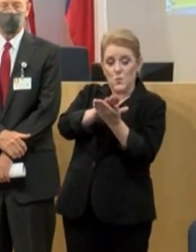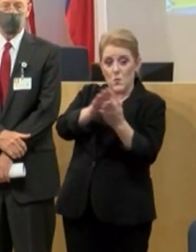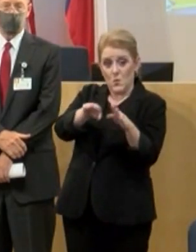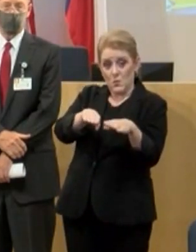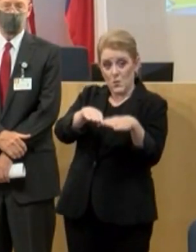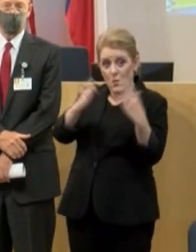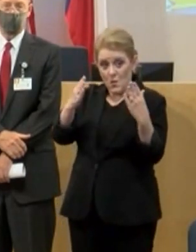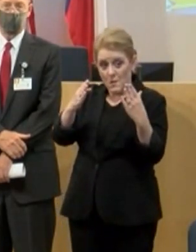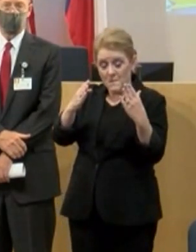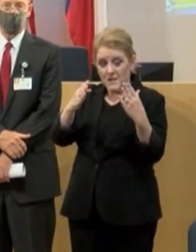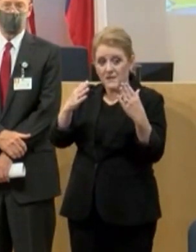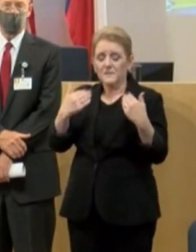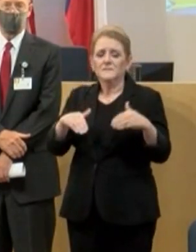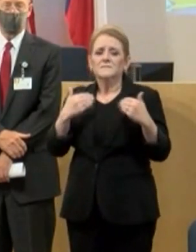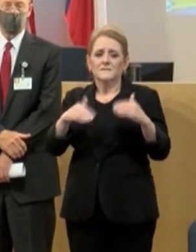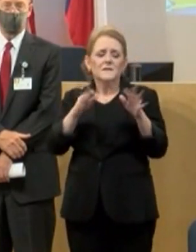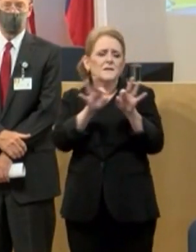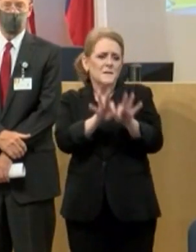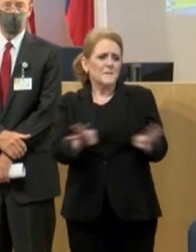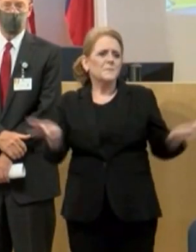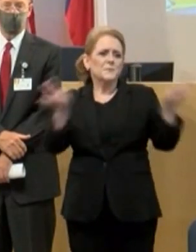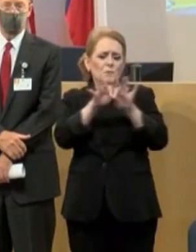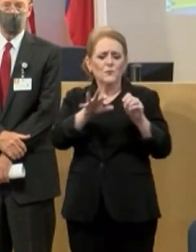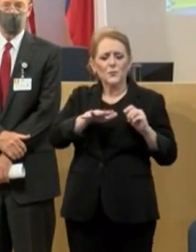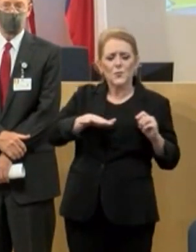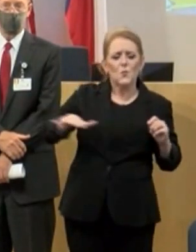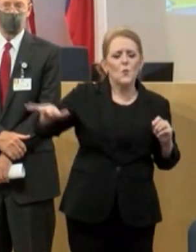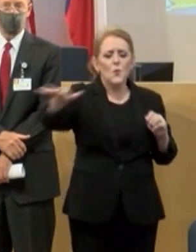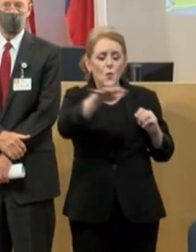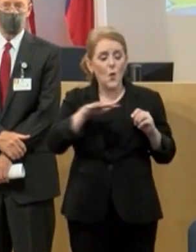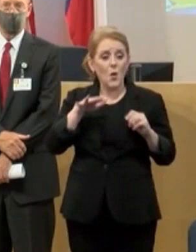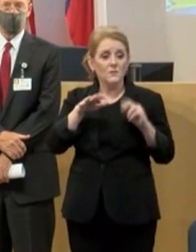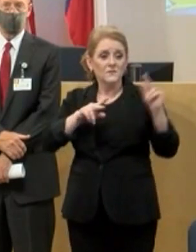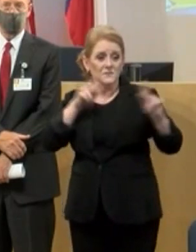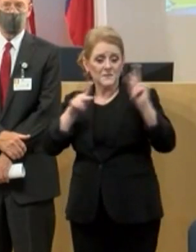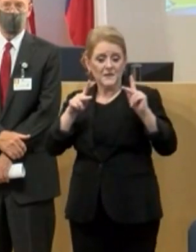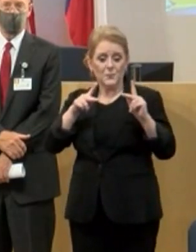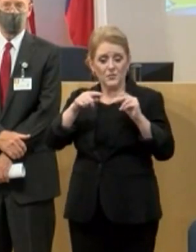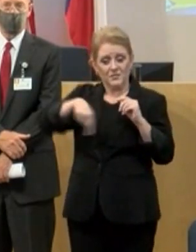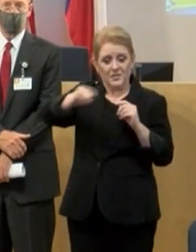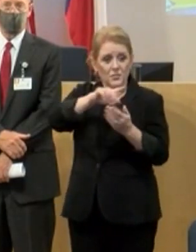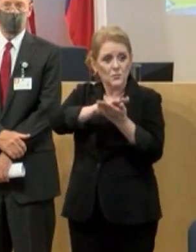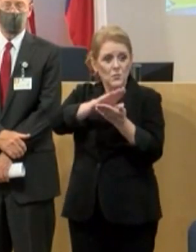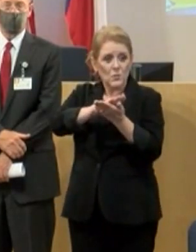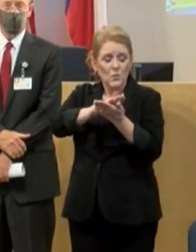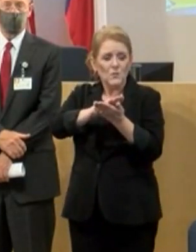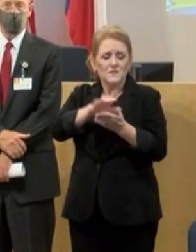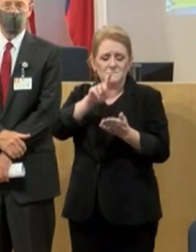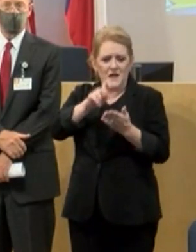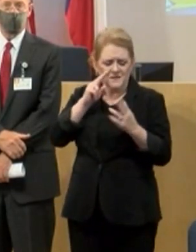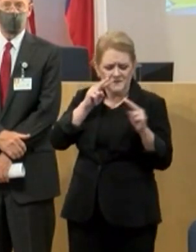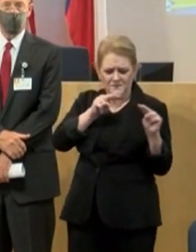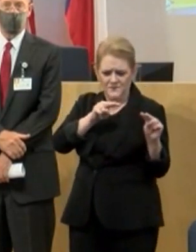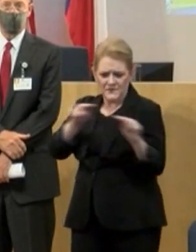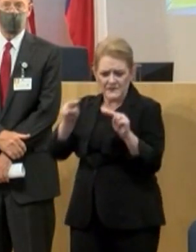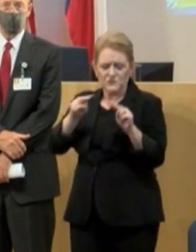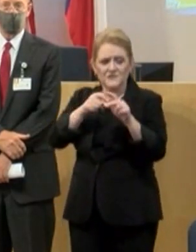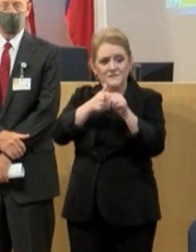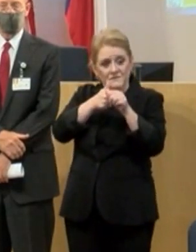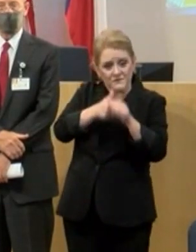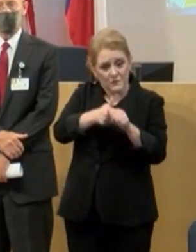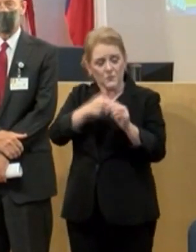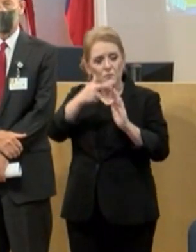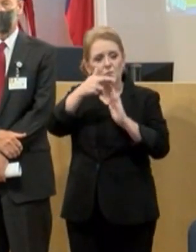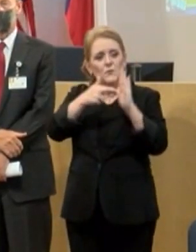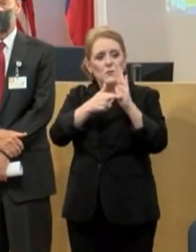that everyone in the entire school setting is extra vigilant, making sure they do maintain the safe practices so they